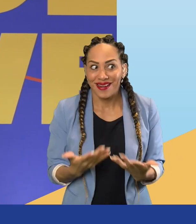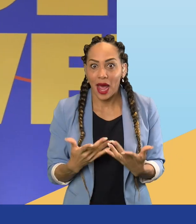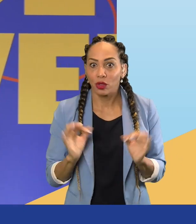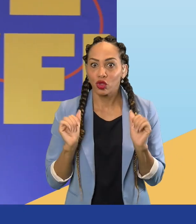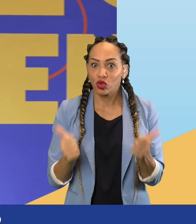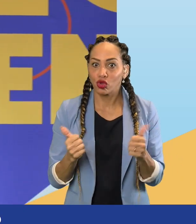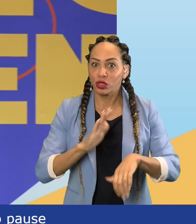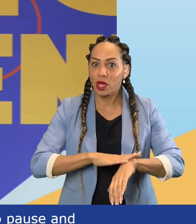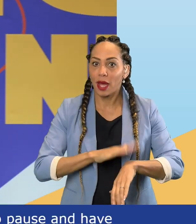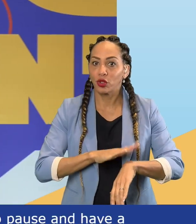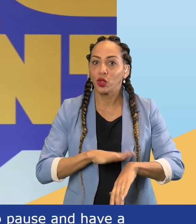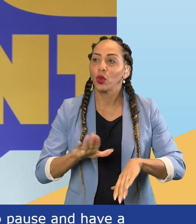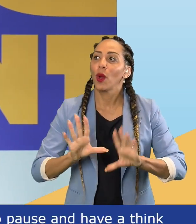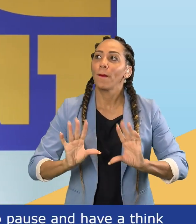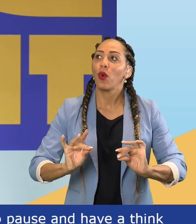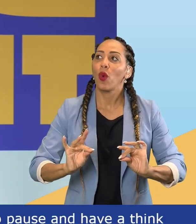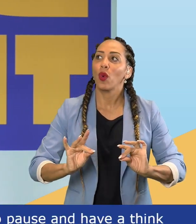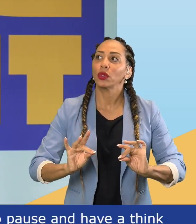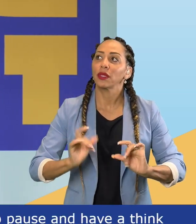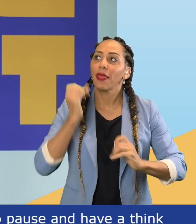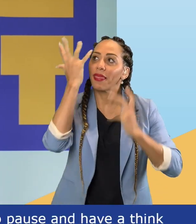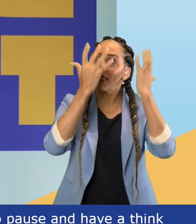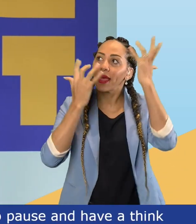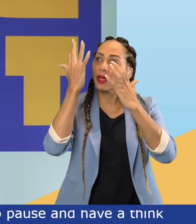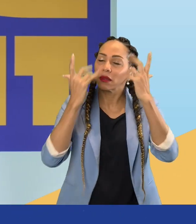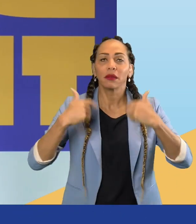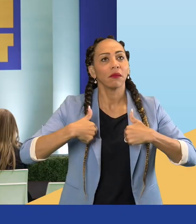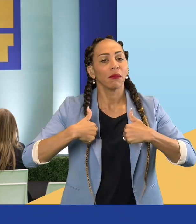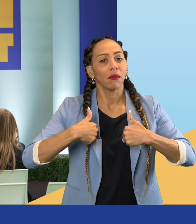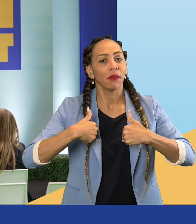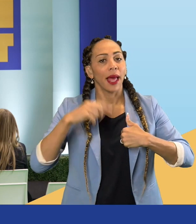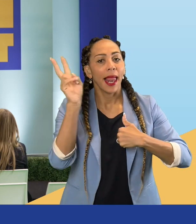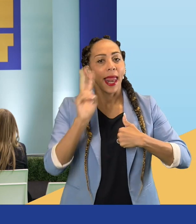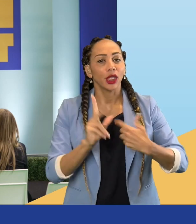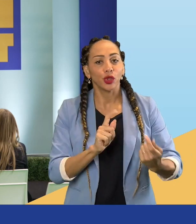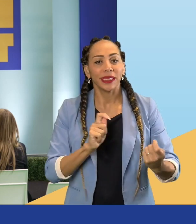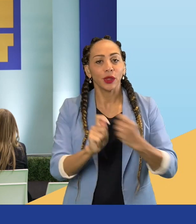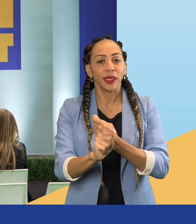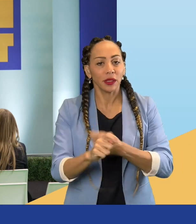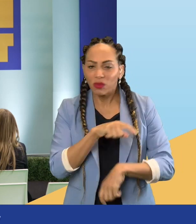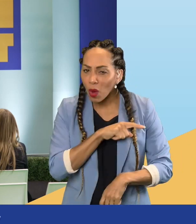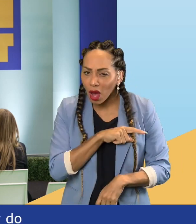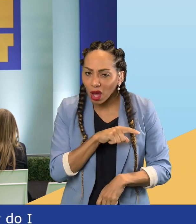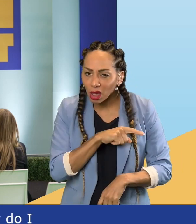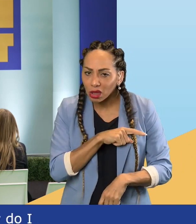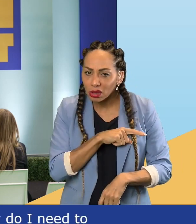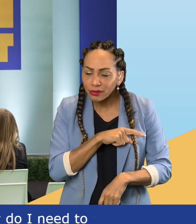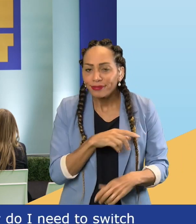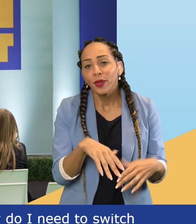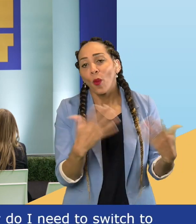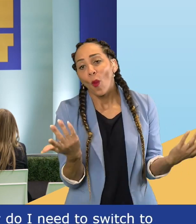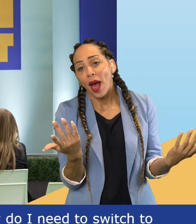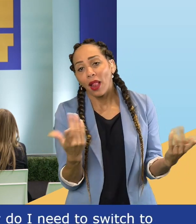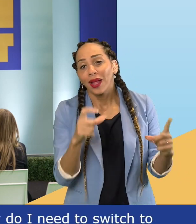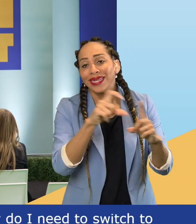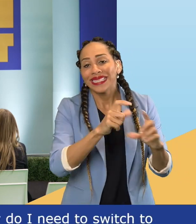ask the question, why do I need to switch to an electric car? Well, petrol and diesel cars